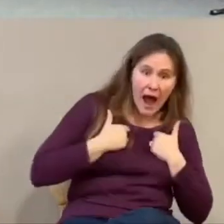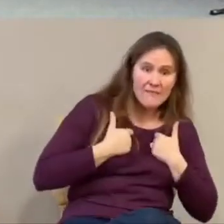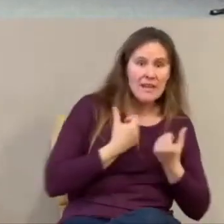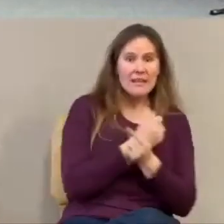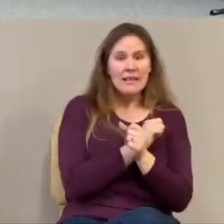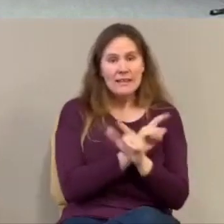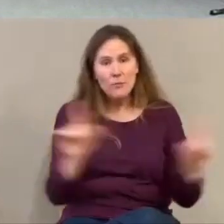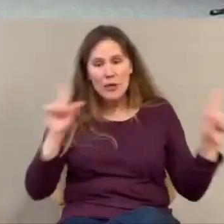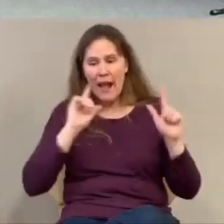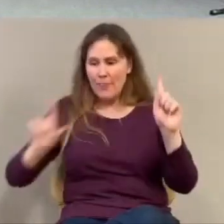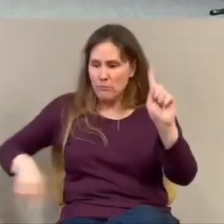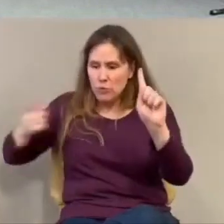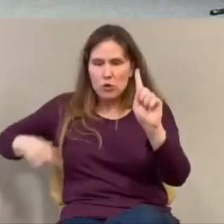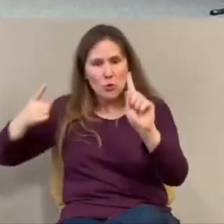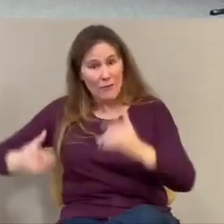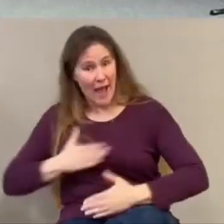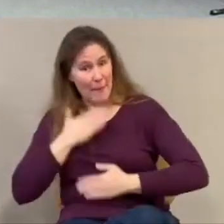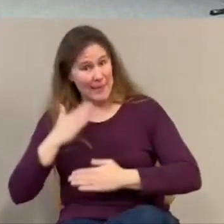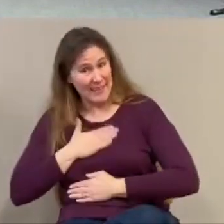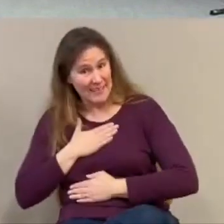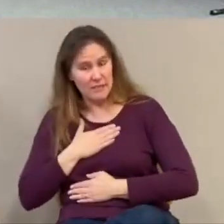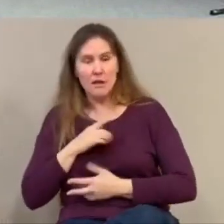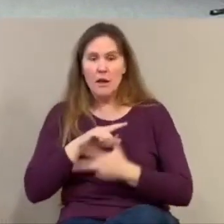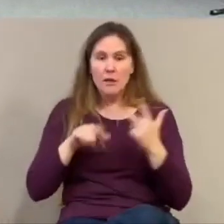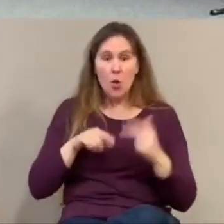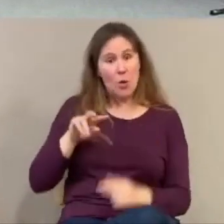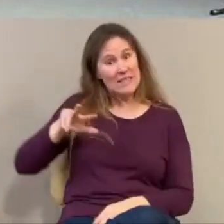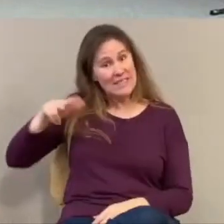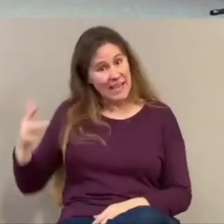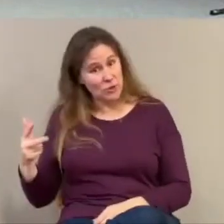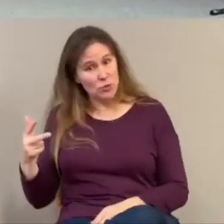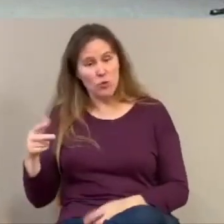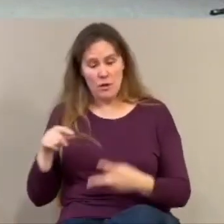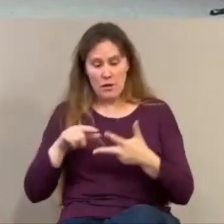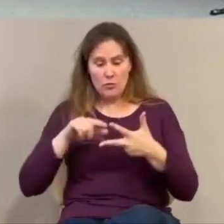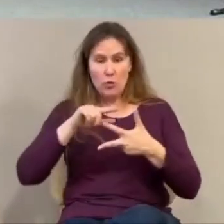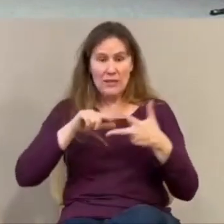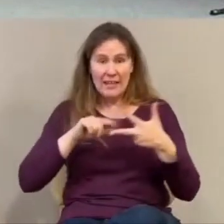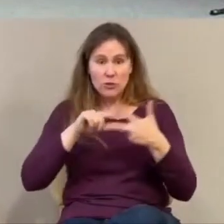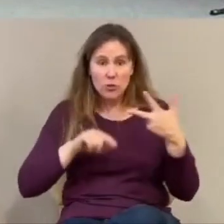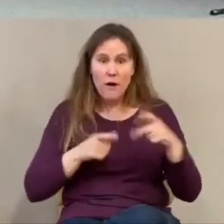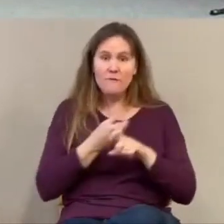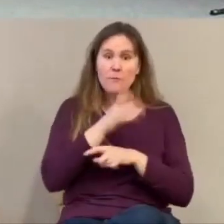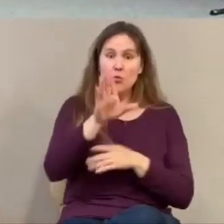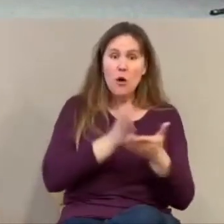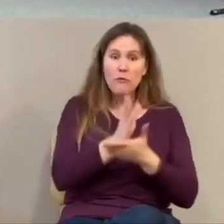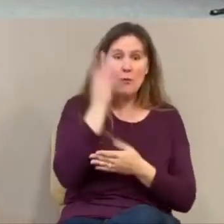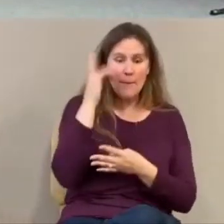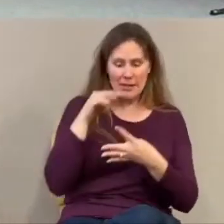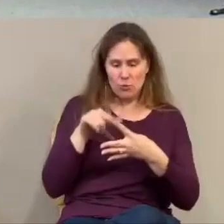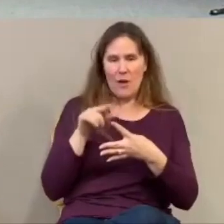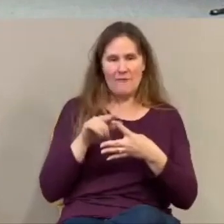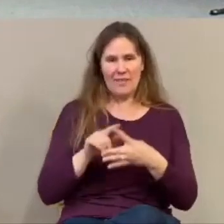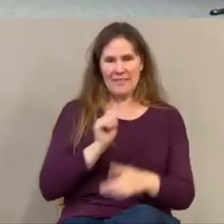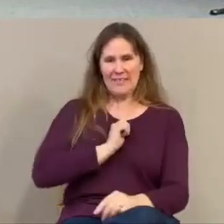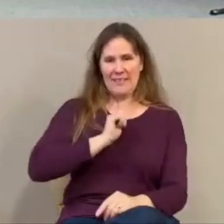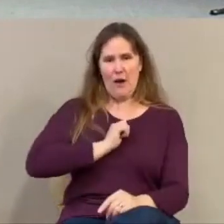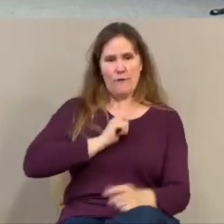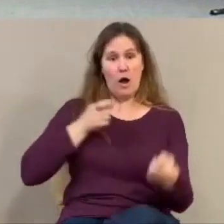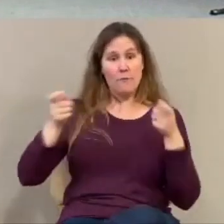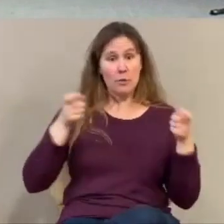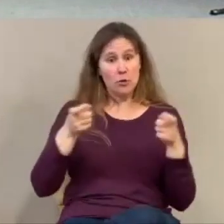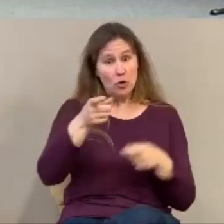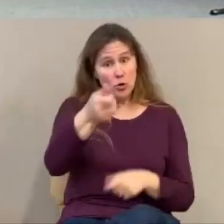liberty, and the pursuit of happiness. Those second 2 come from your right because you have self-government.